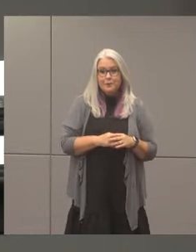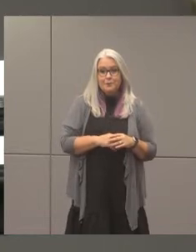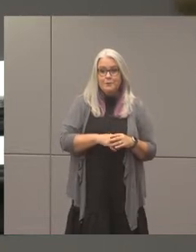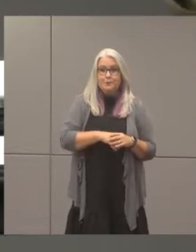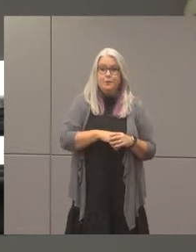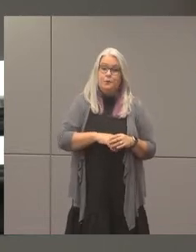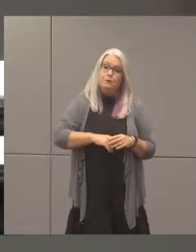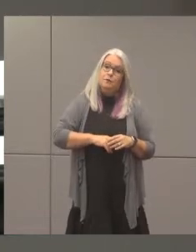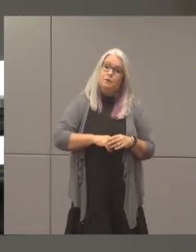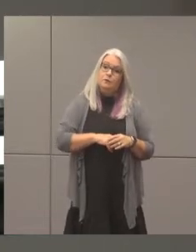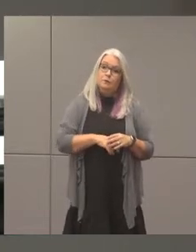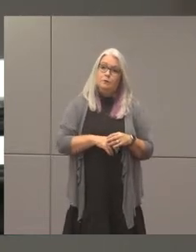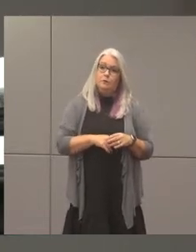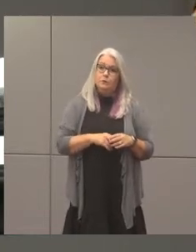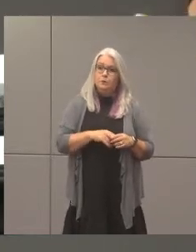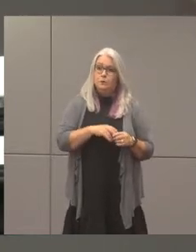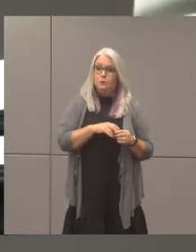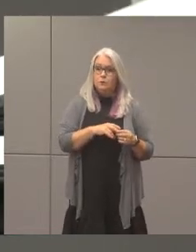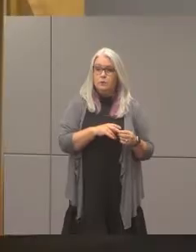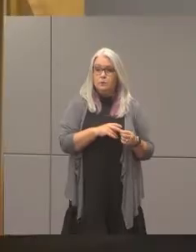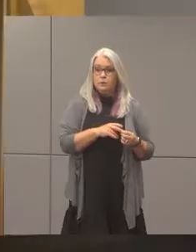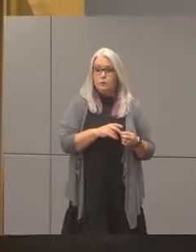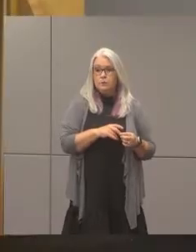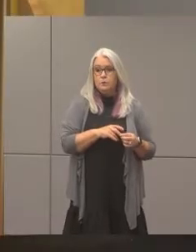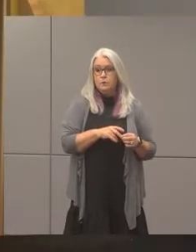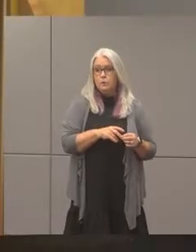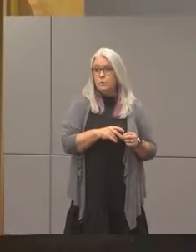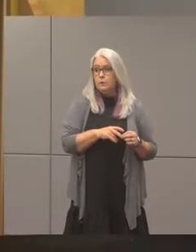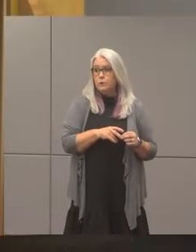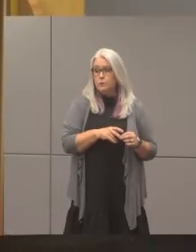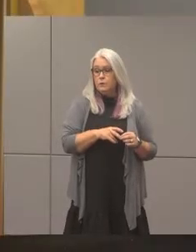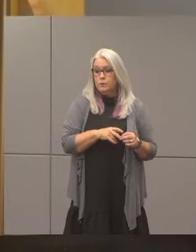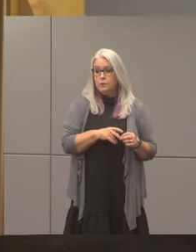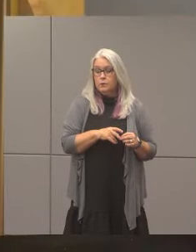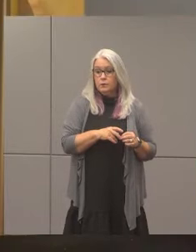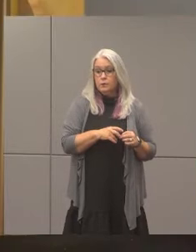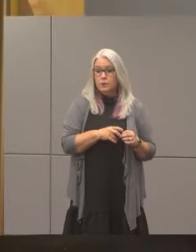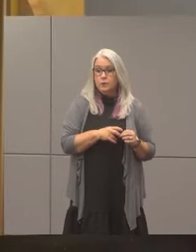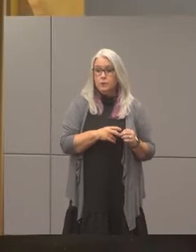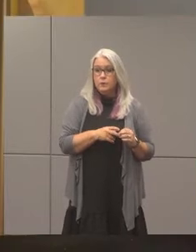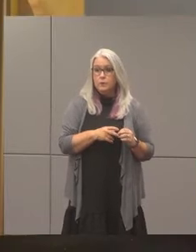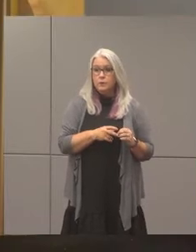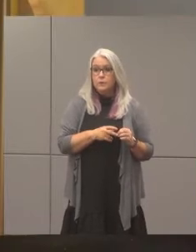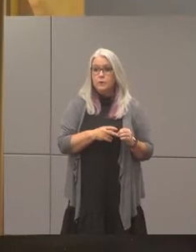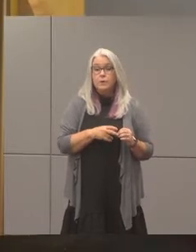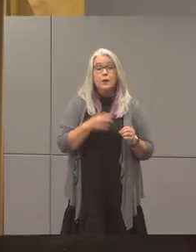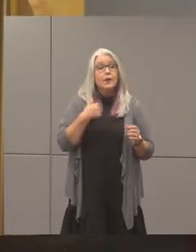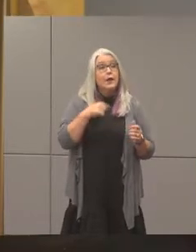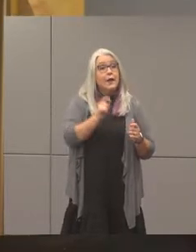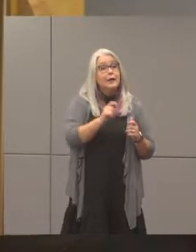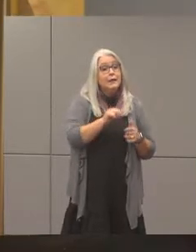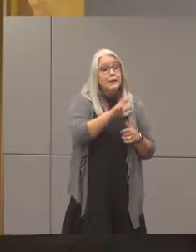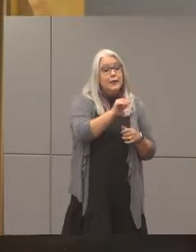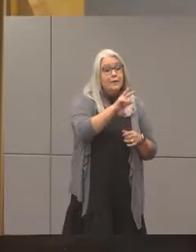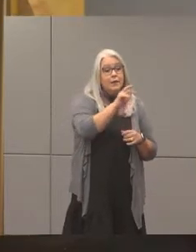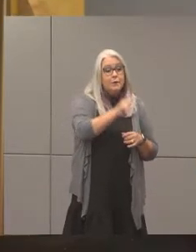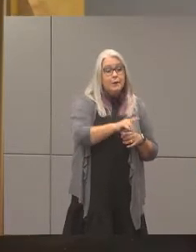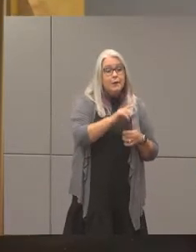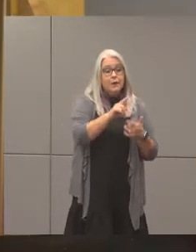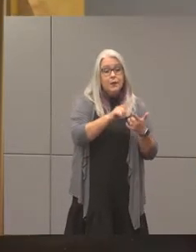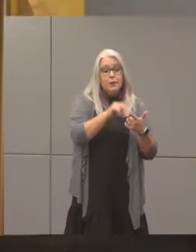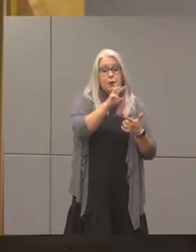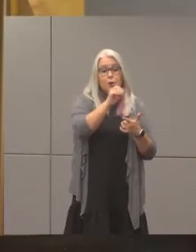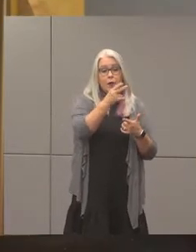So if I can have AVP Wayhill,